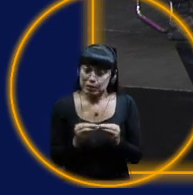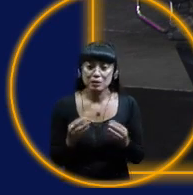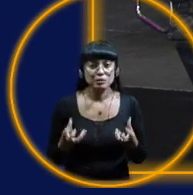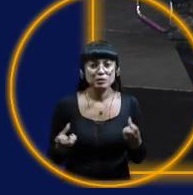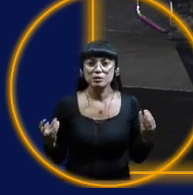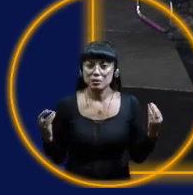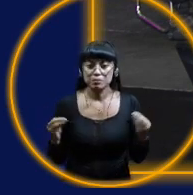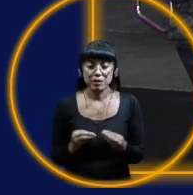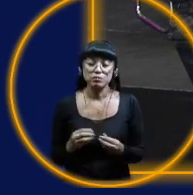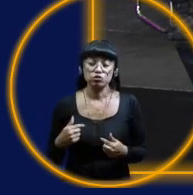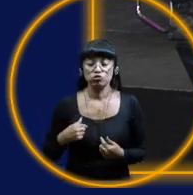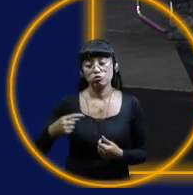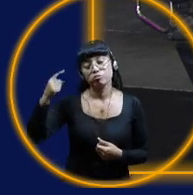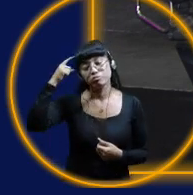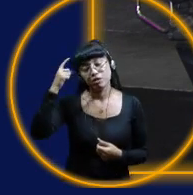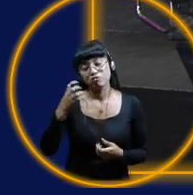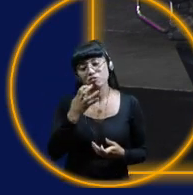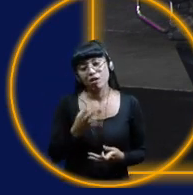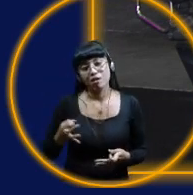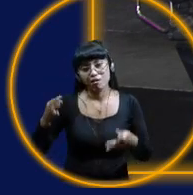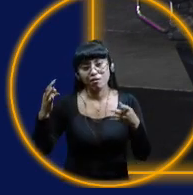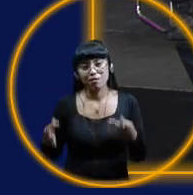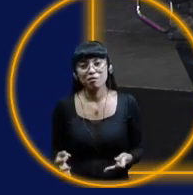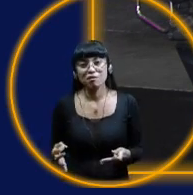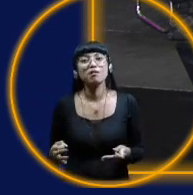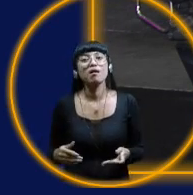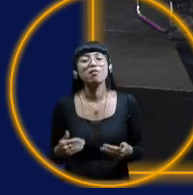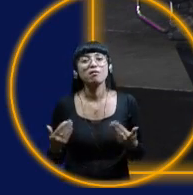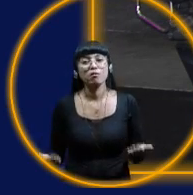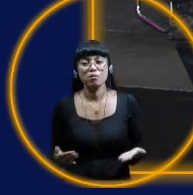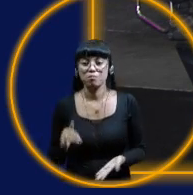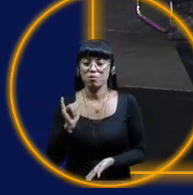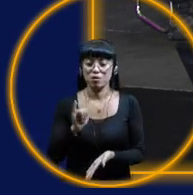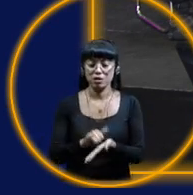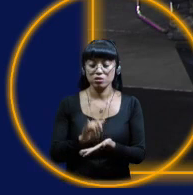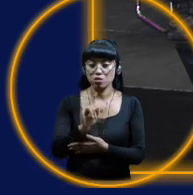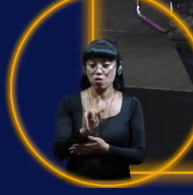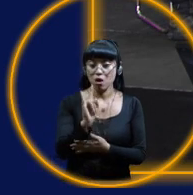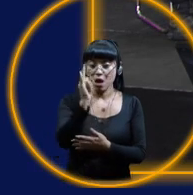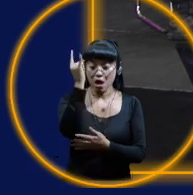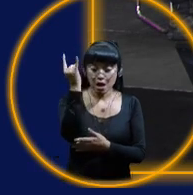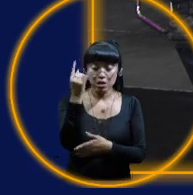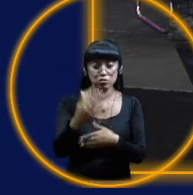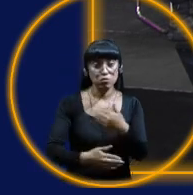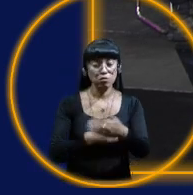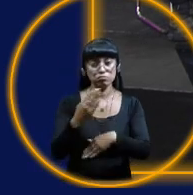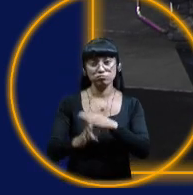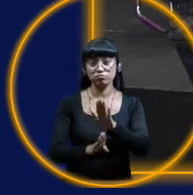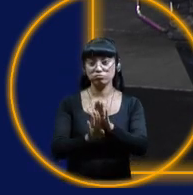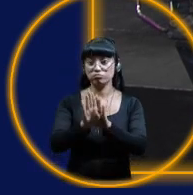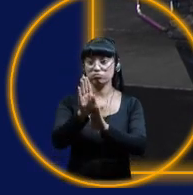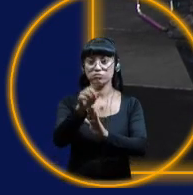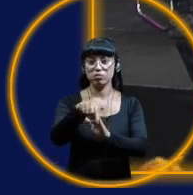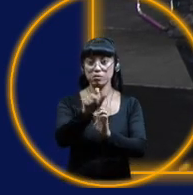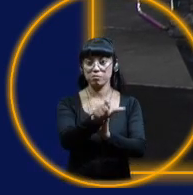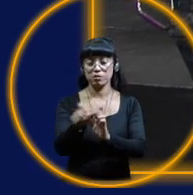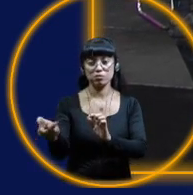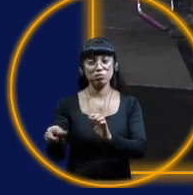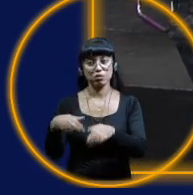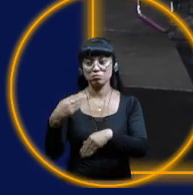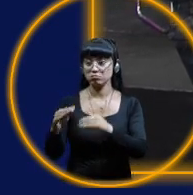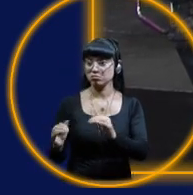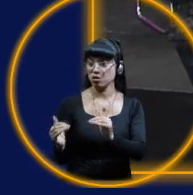the reality is when you're growing slowly, people like grow with you